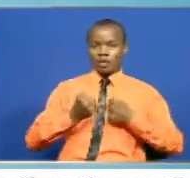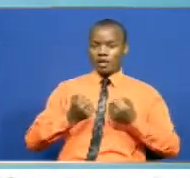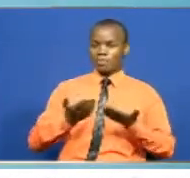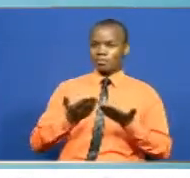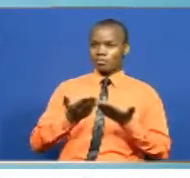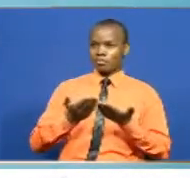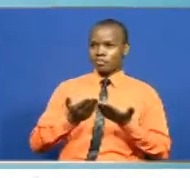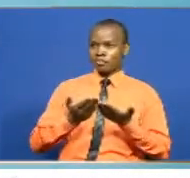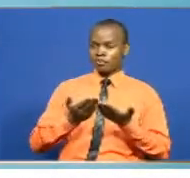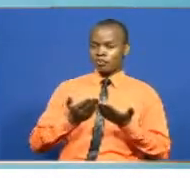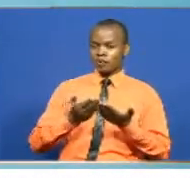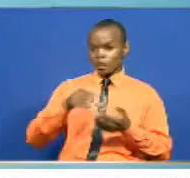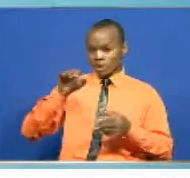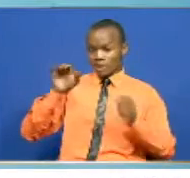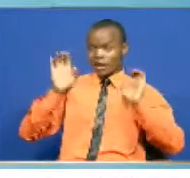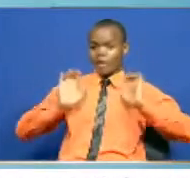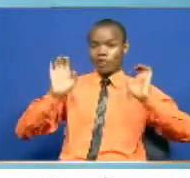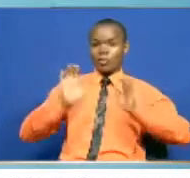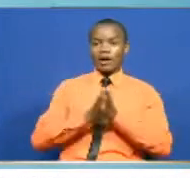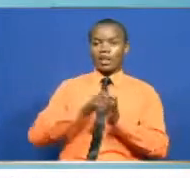and stuff like that, you know, South Sudan.